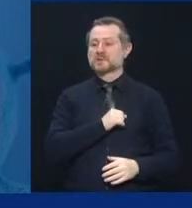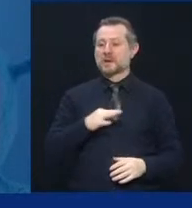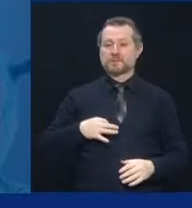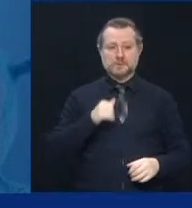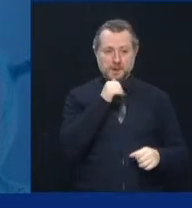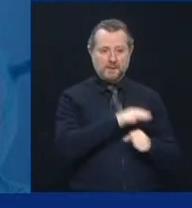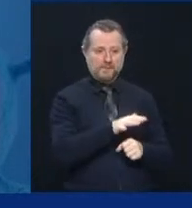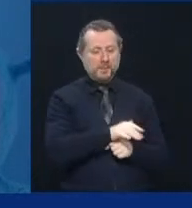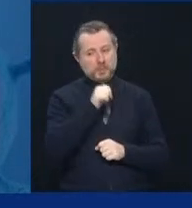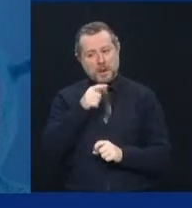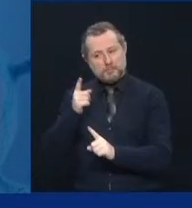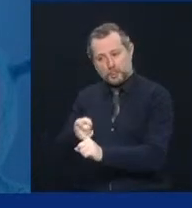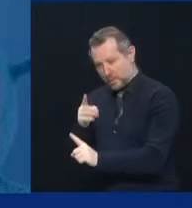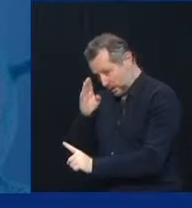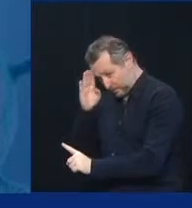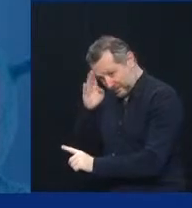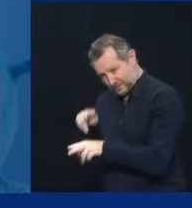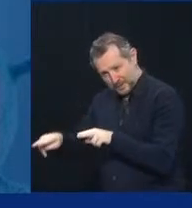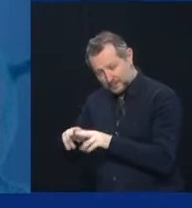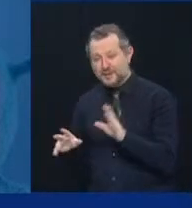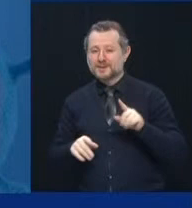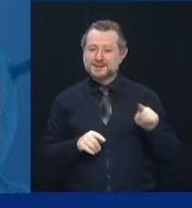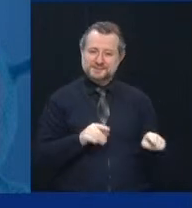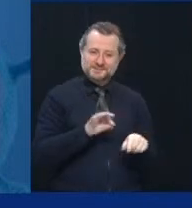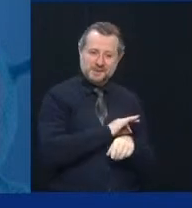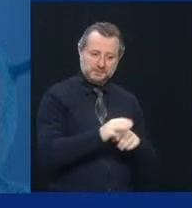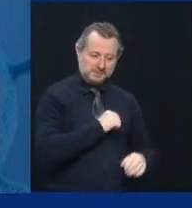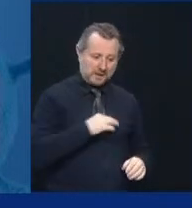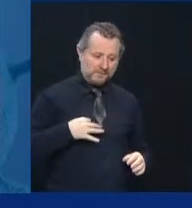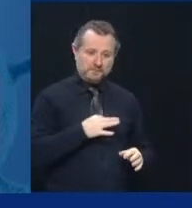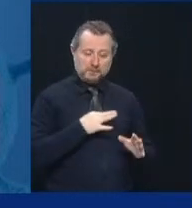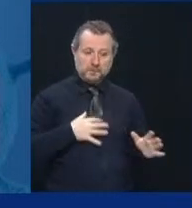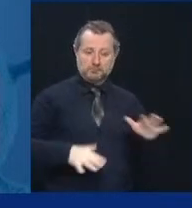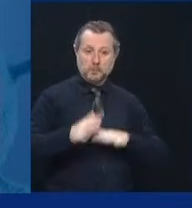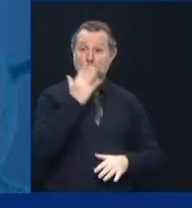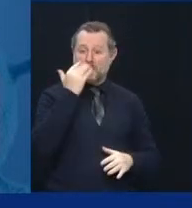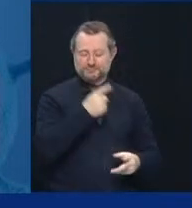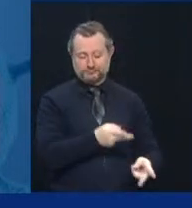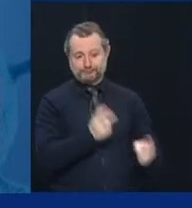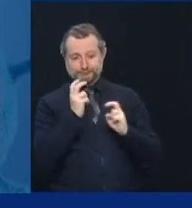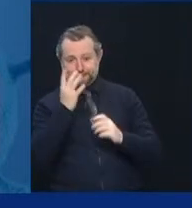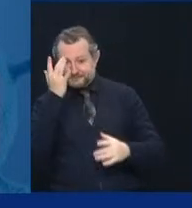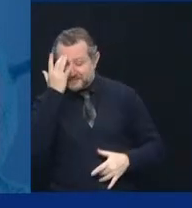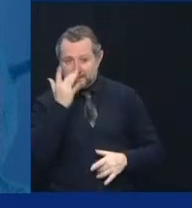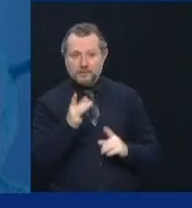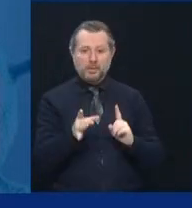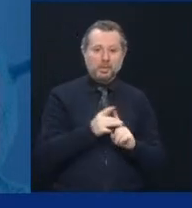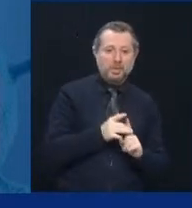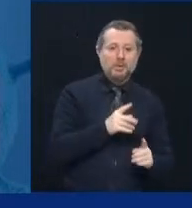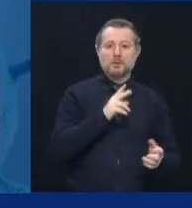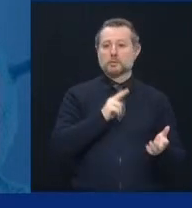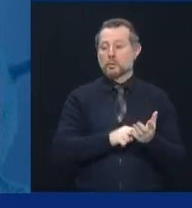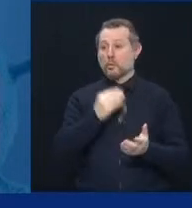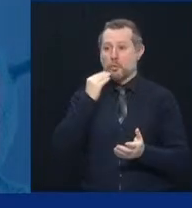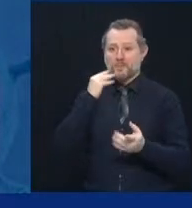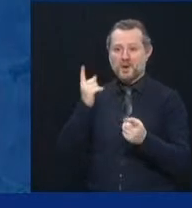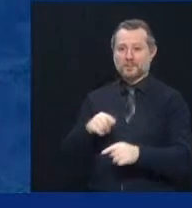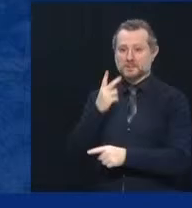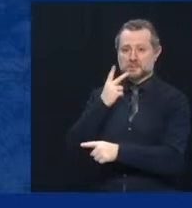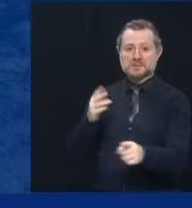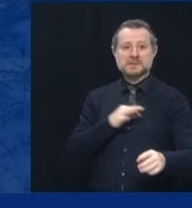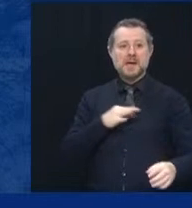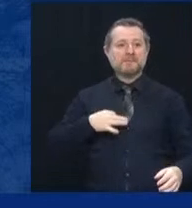a function of staff getting sick. We're seeing that in some nursing homes now, where they will talk about staff shortages because the